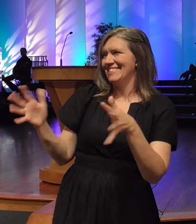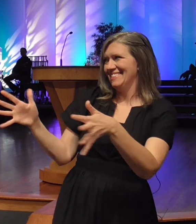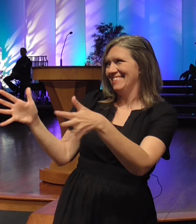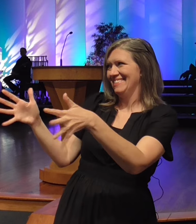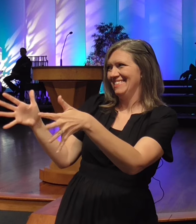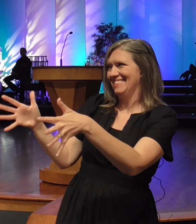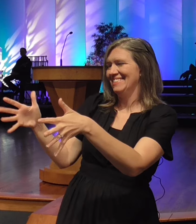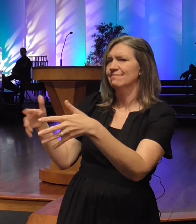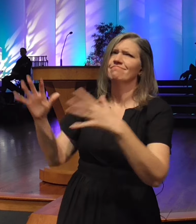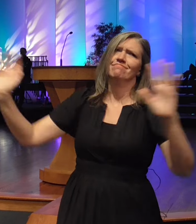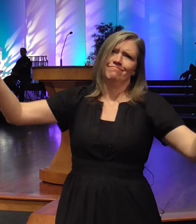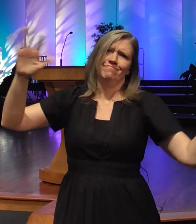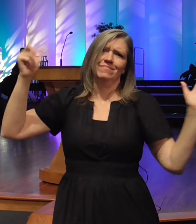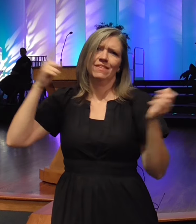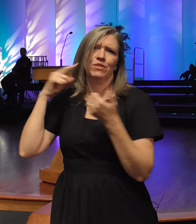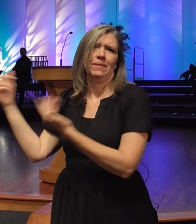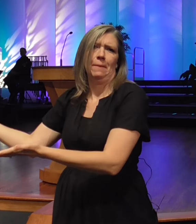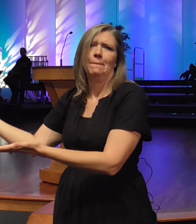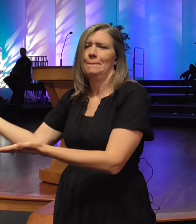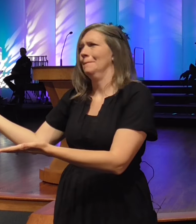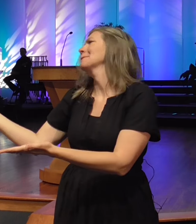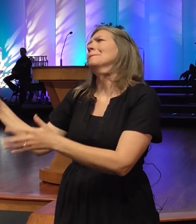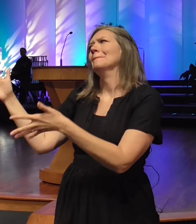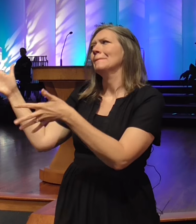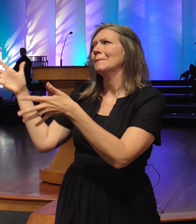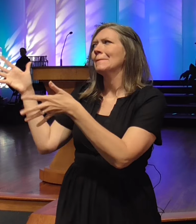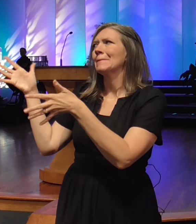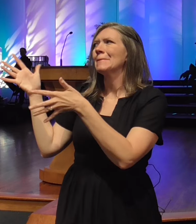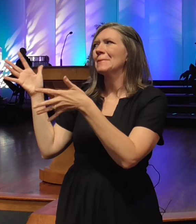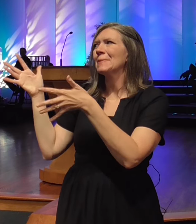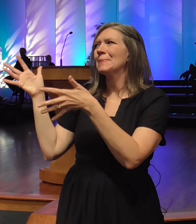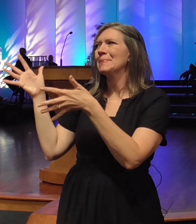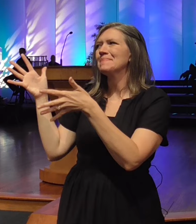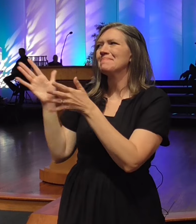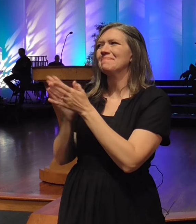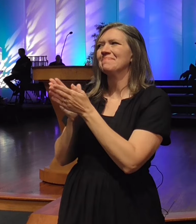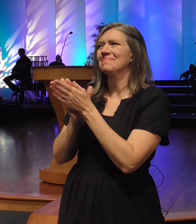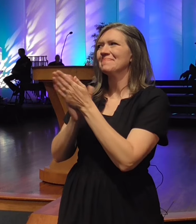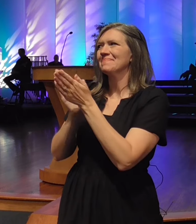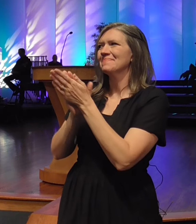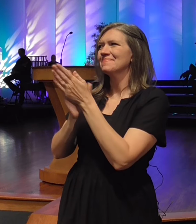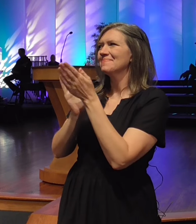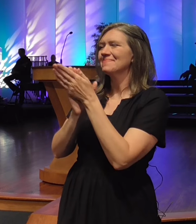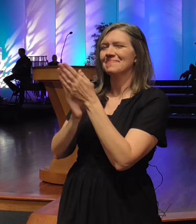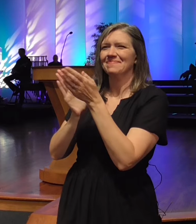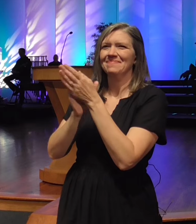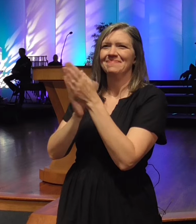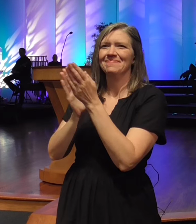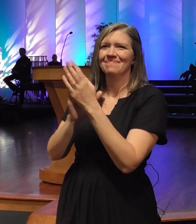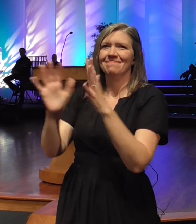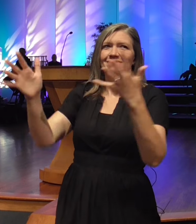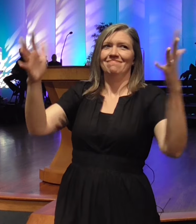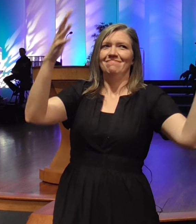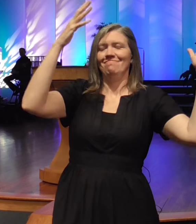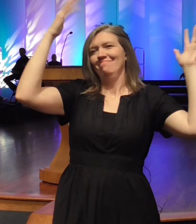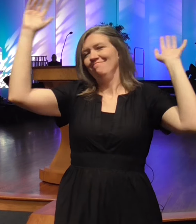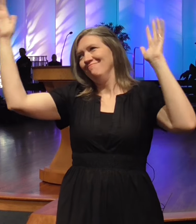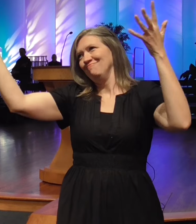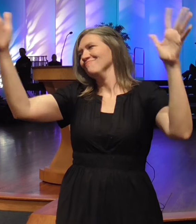can celebrate your graduation in spiritual community. There will be sheet cake after service. Let's hear it for